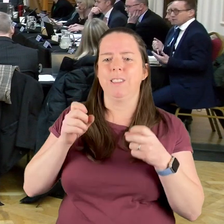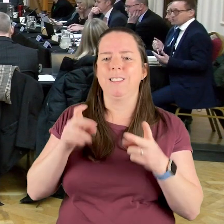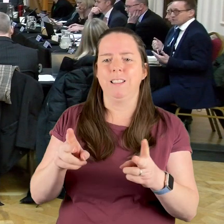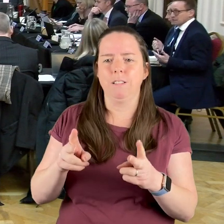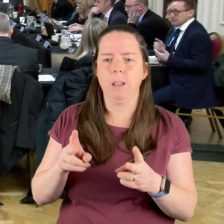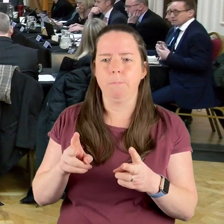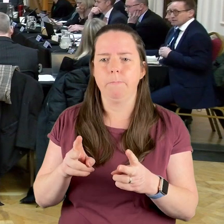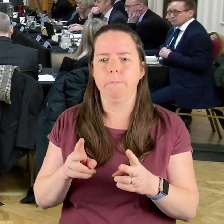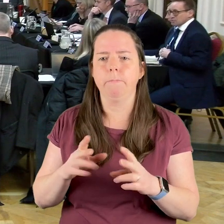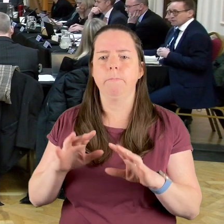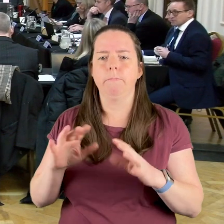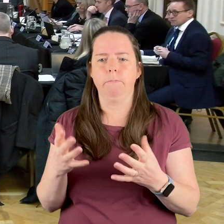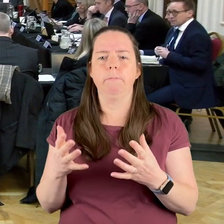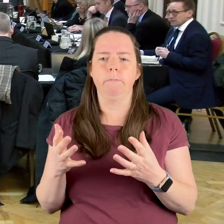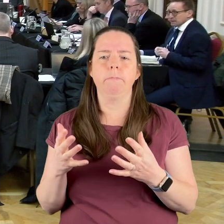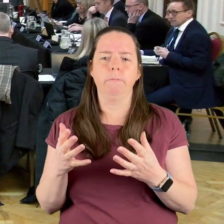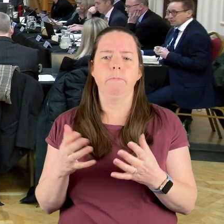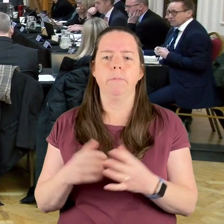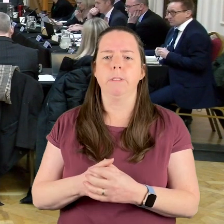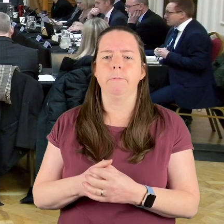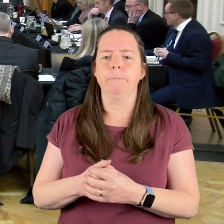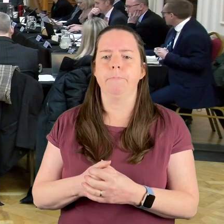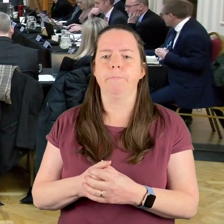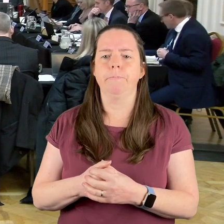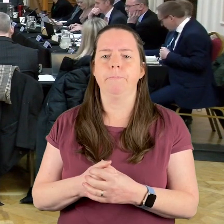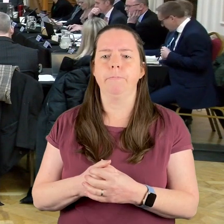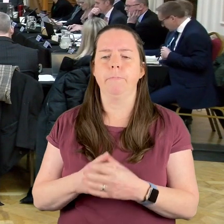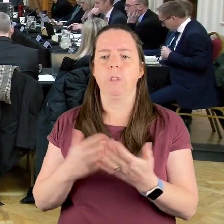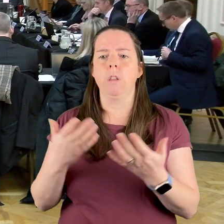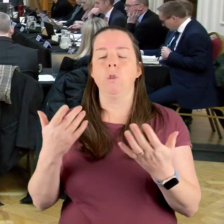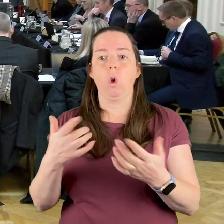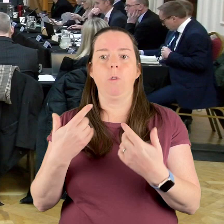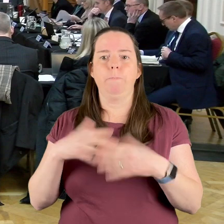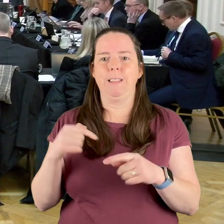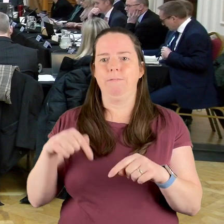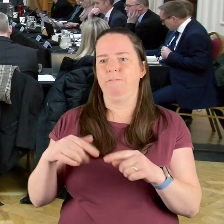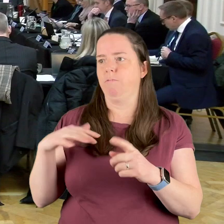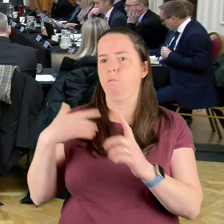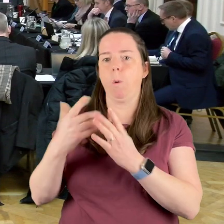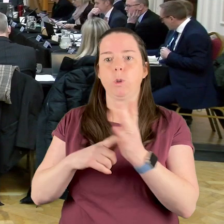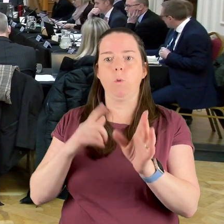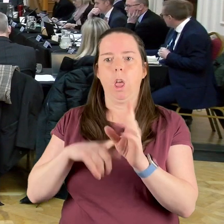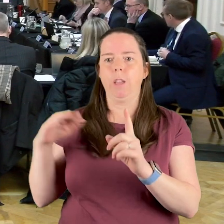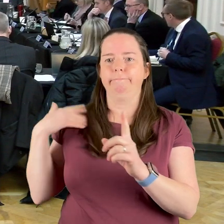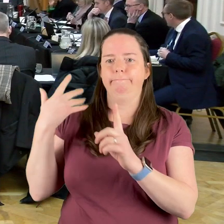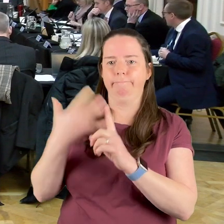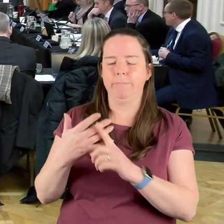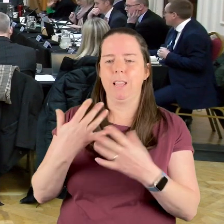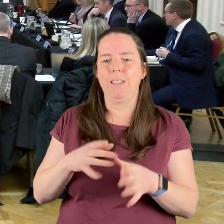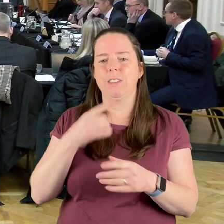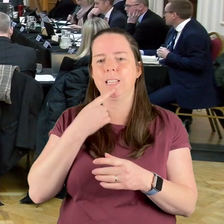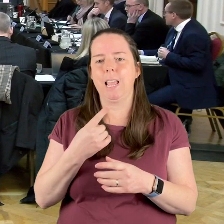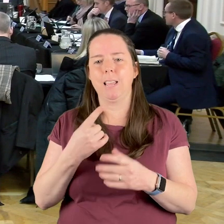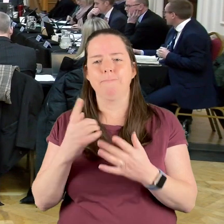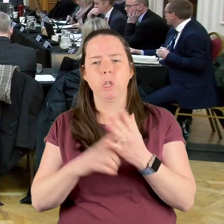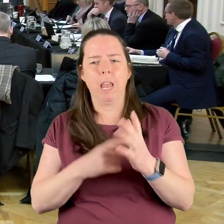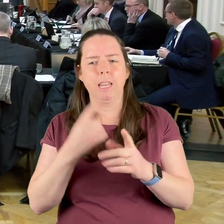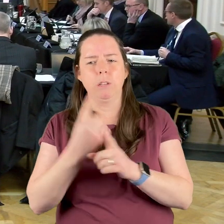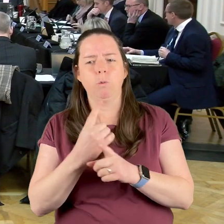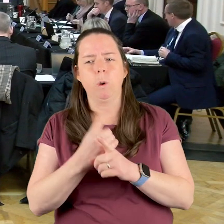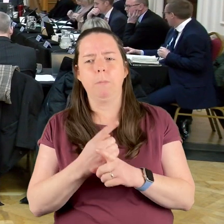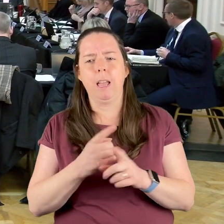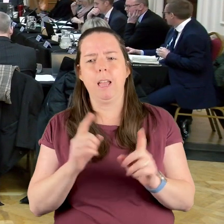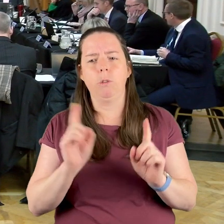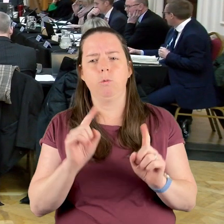work more closely together across the system for the future. So I've been here